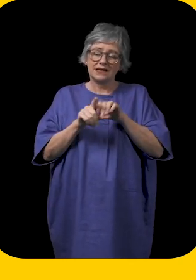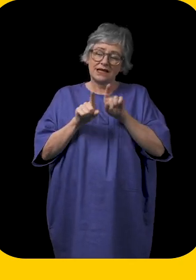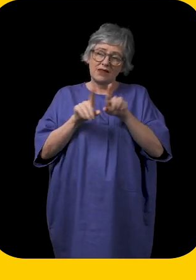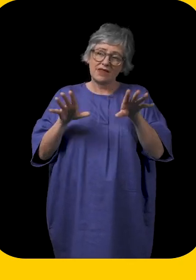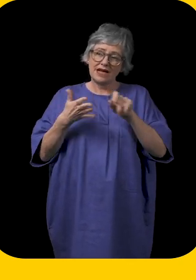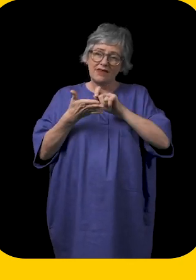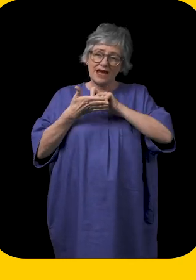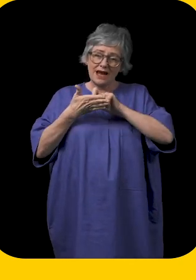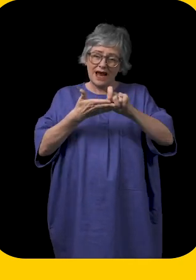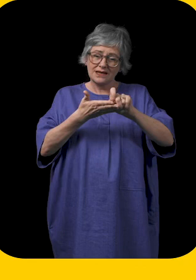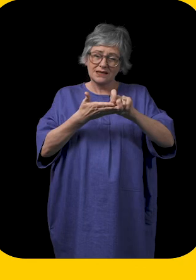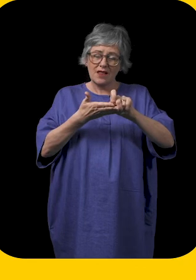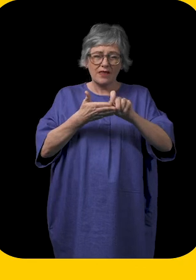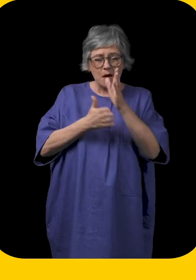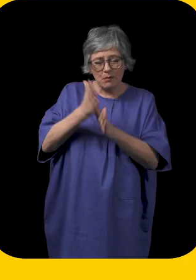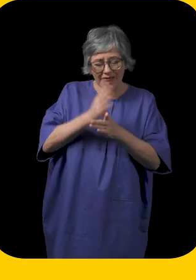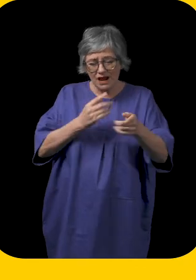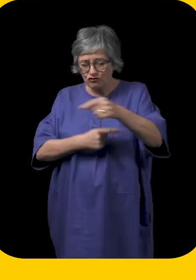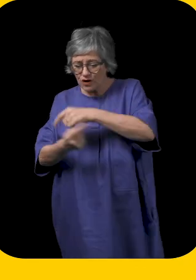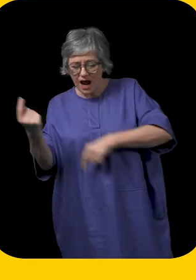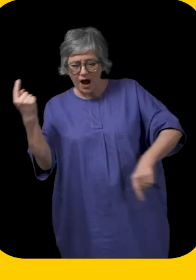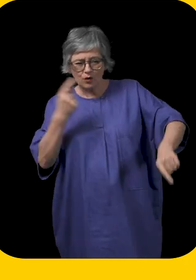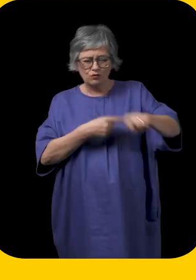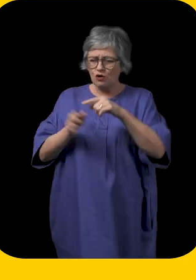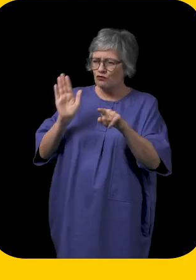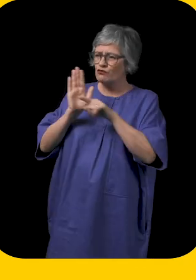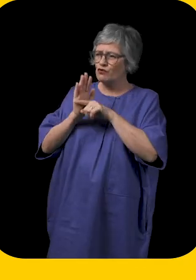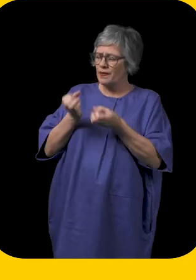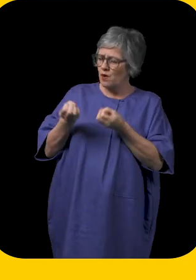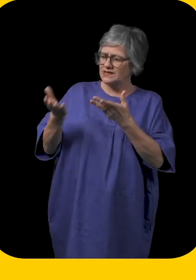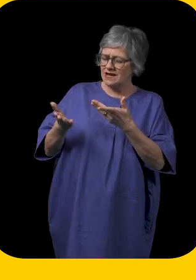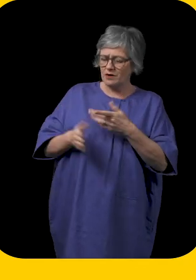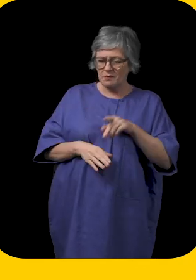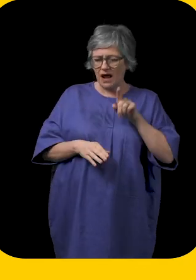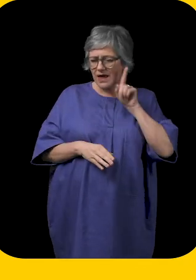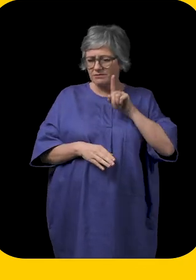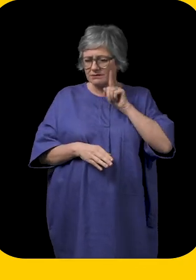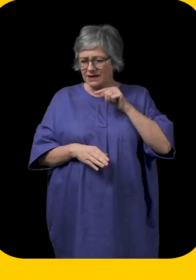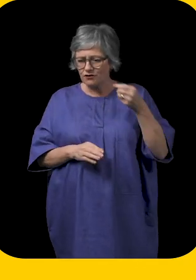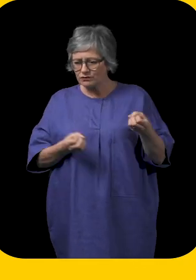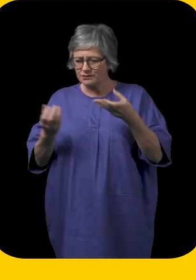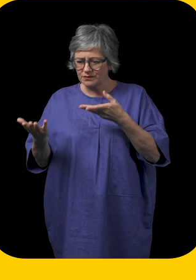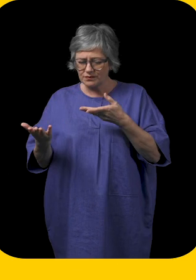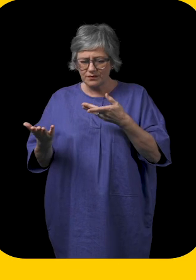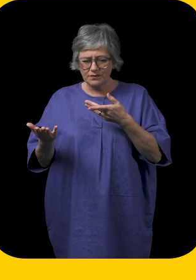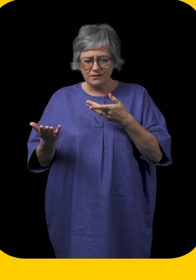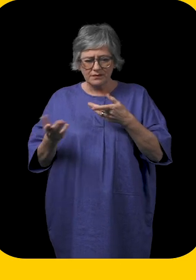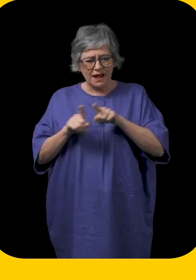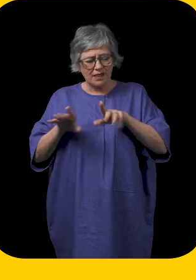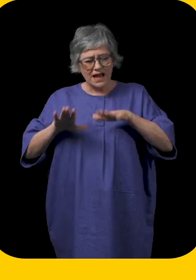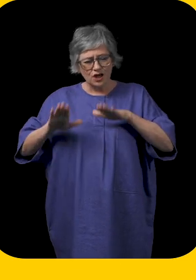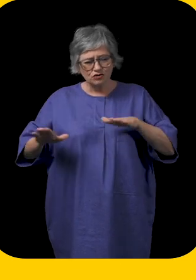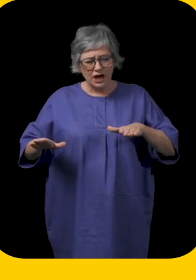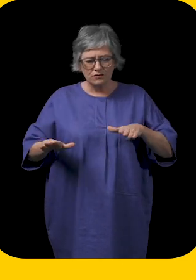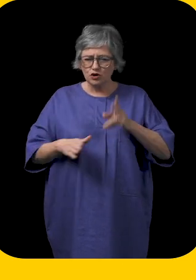said in the essay, of that playground sort of rule that I was given by that girl. And when you are a child, right, you're so